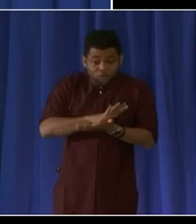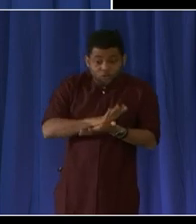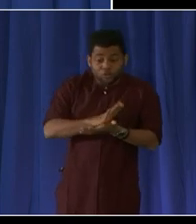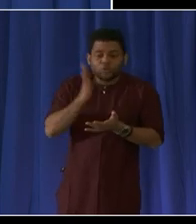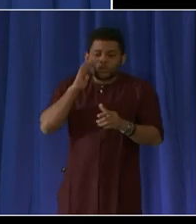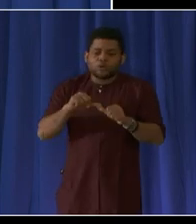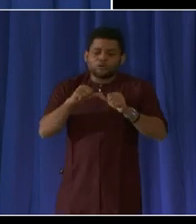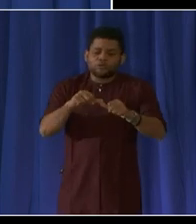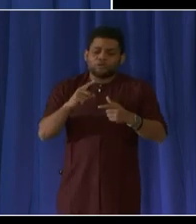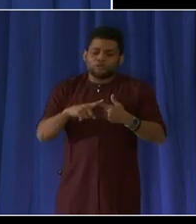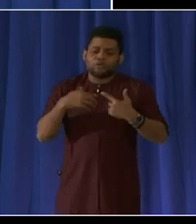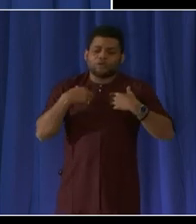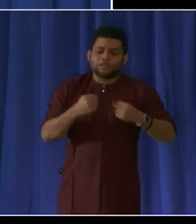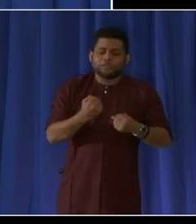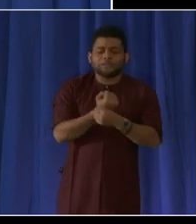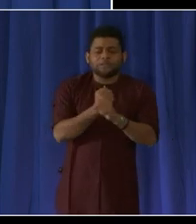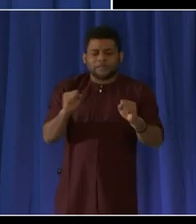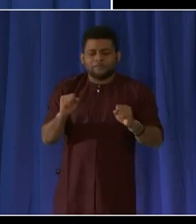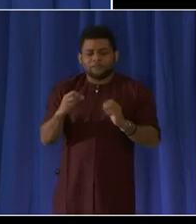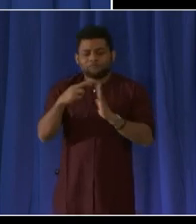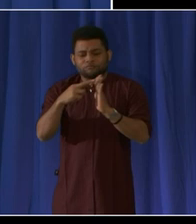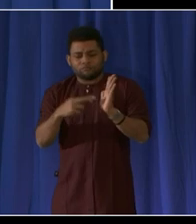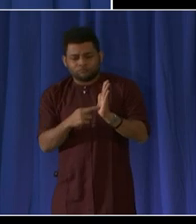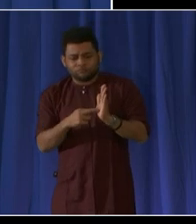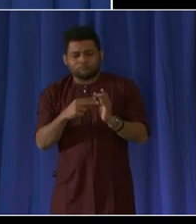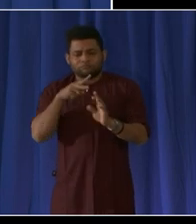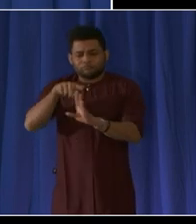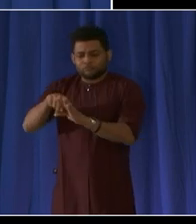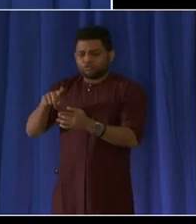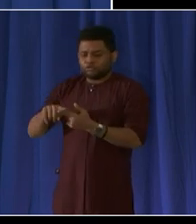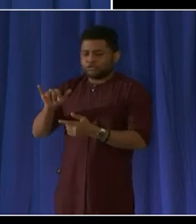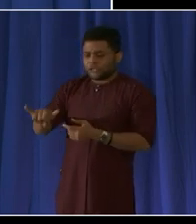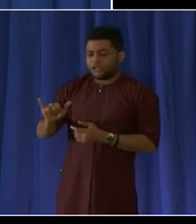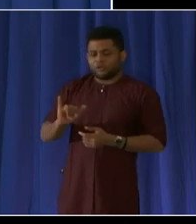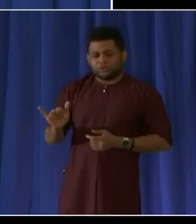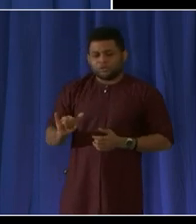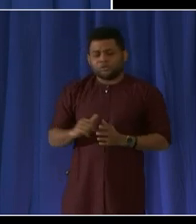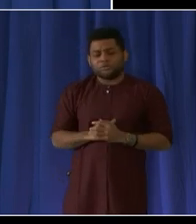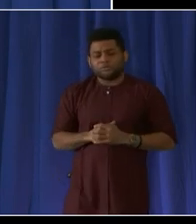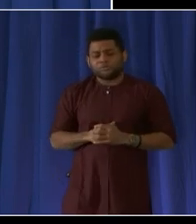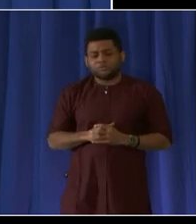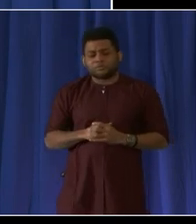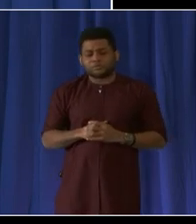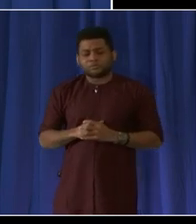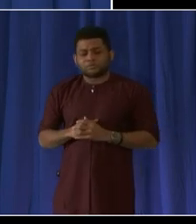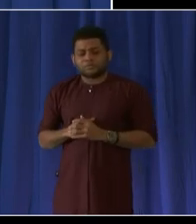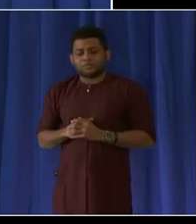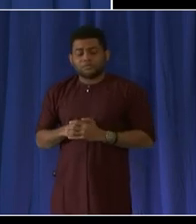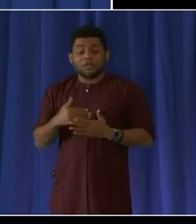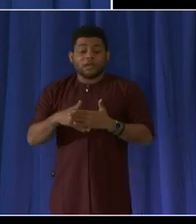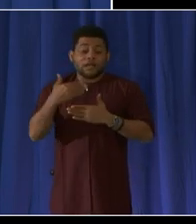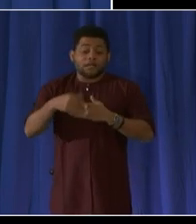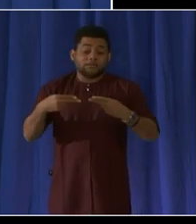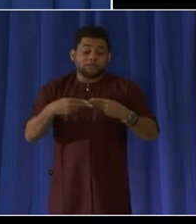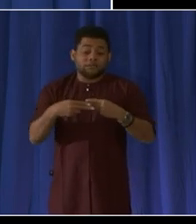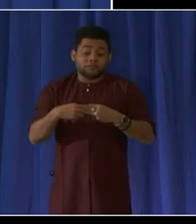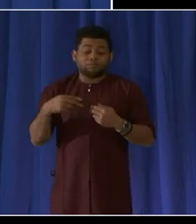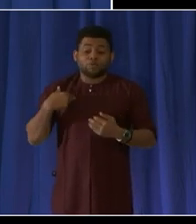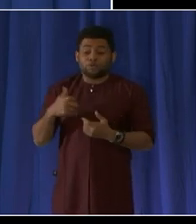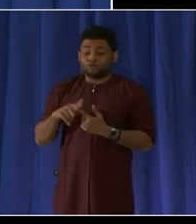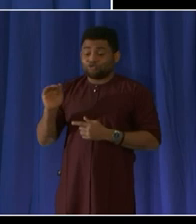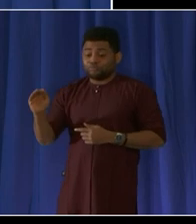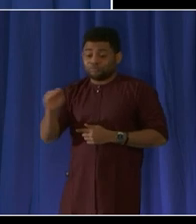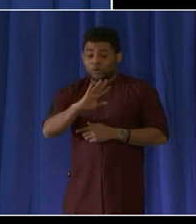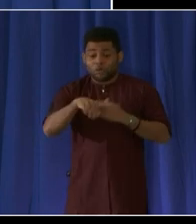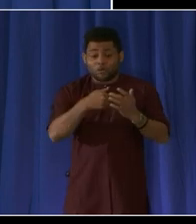will continue our health and safety protocols as well. We go forward to the next slide. I do want to remind families that they still